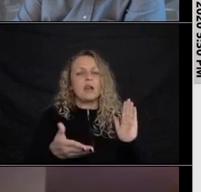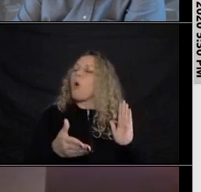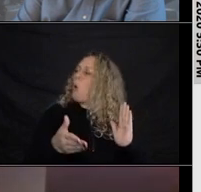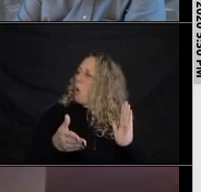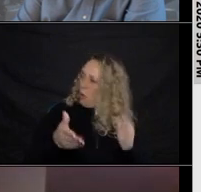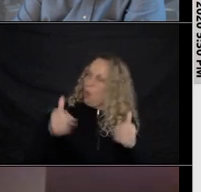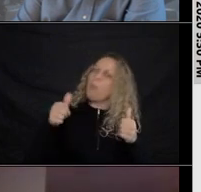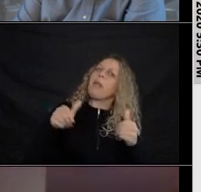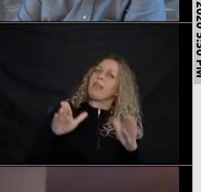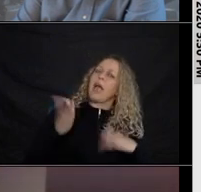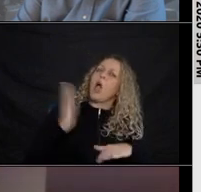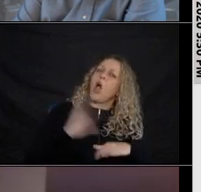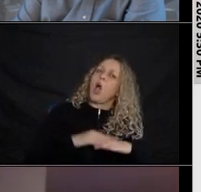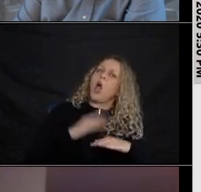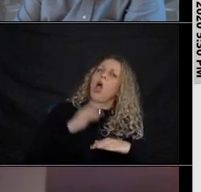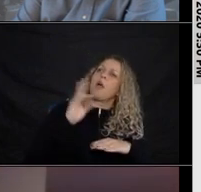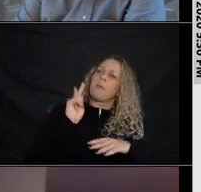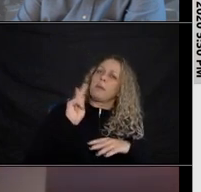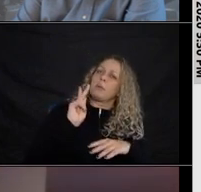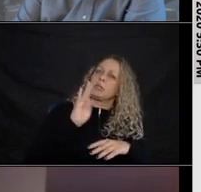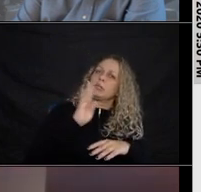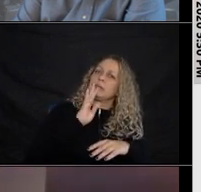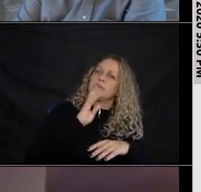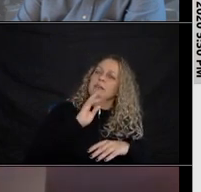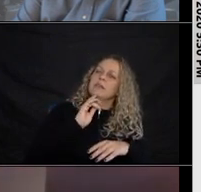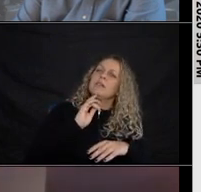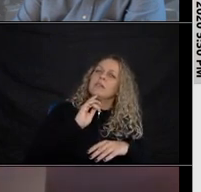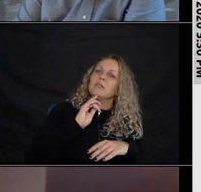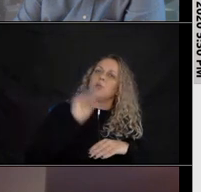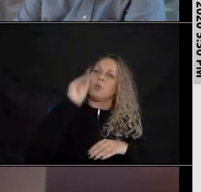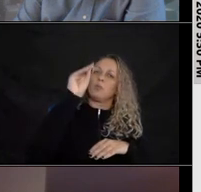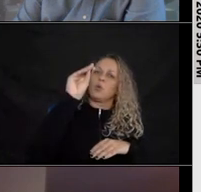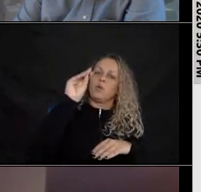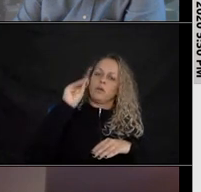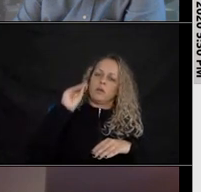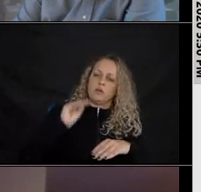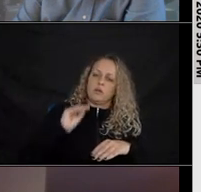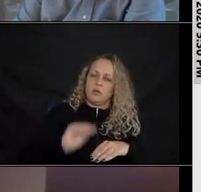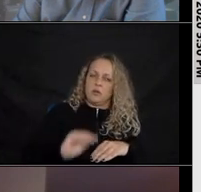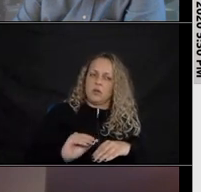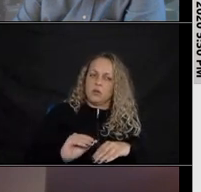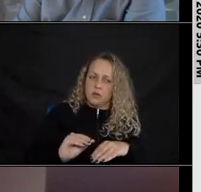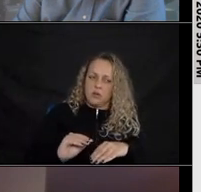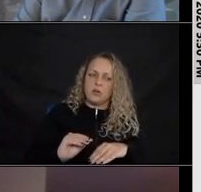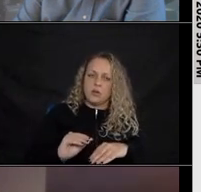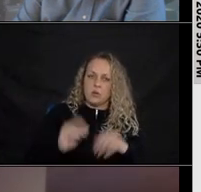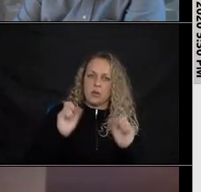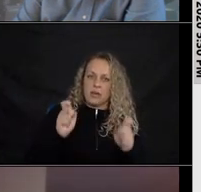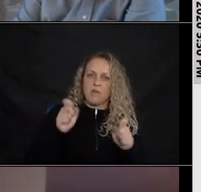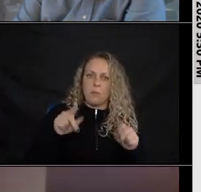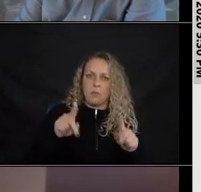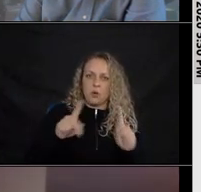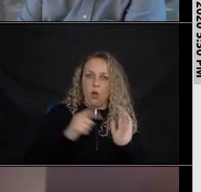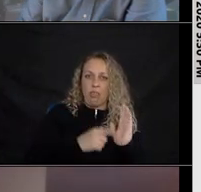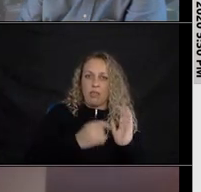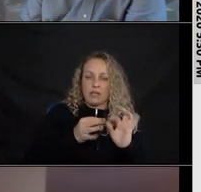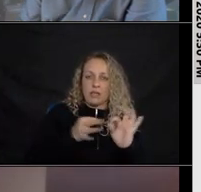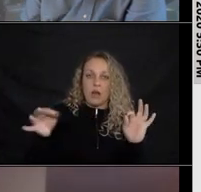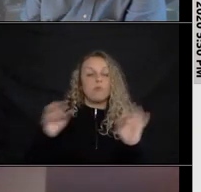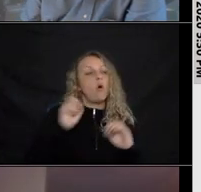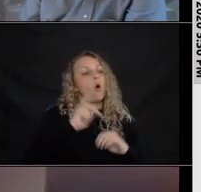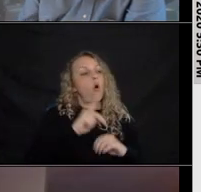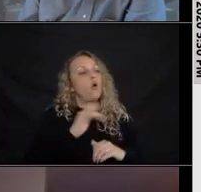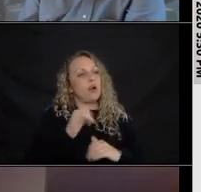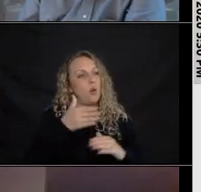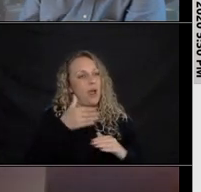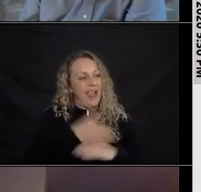allowed for people to speak. We will remove it from consent agenda and we'll give you the opportunity to speak on that item. Okay, would that be